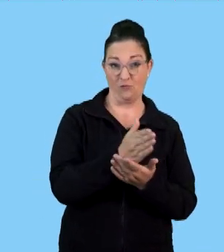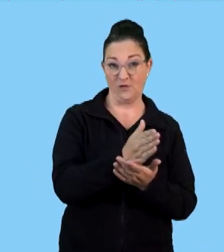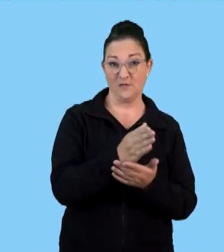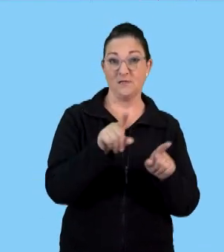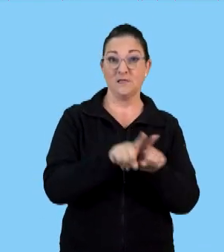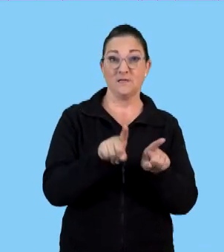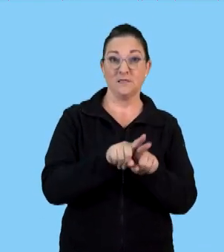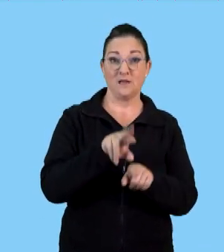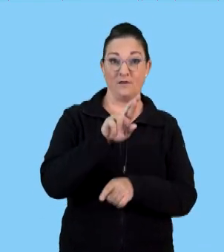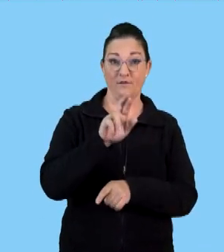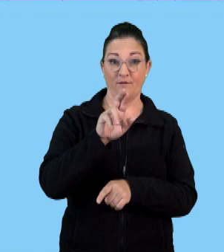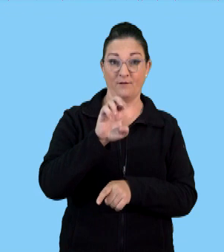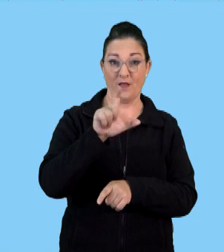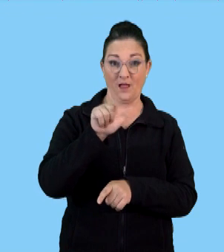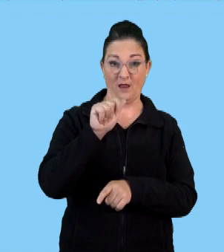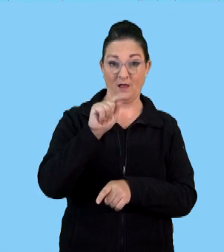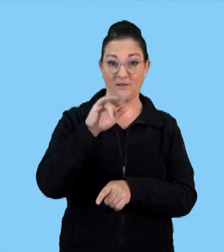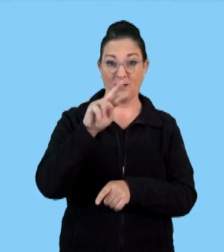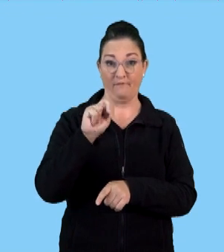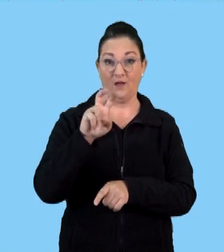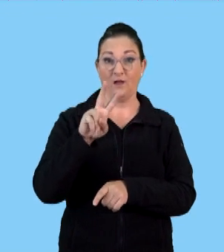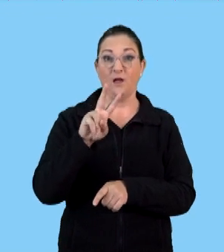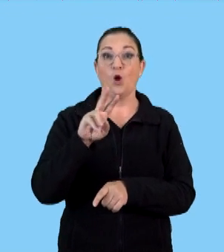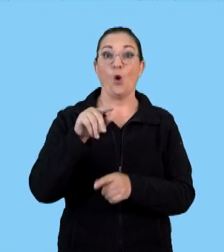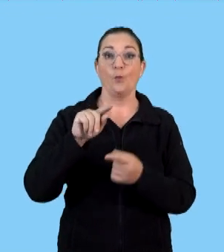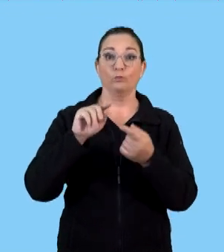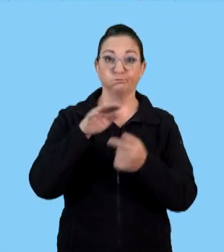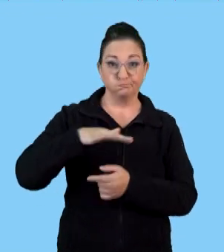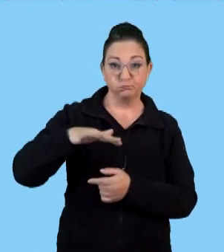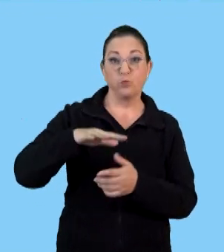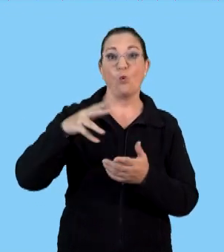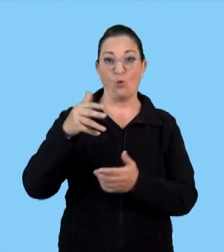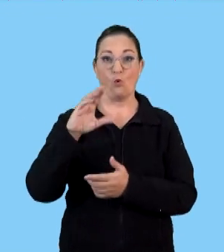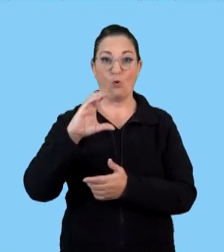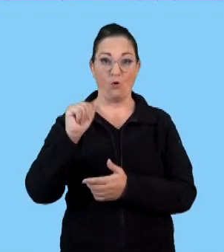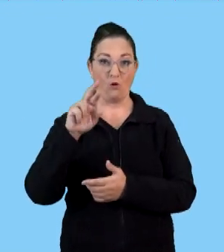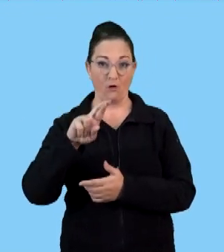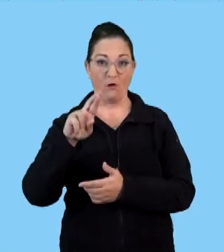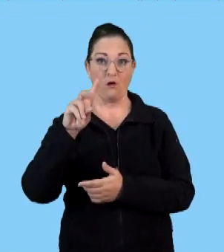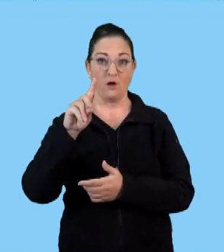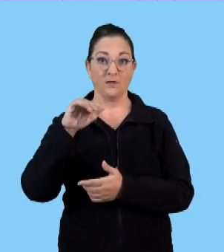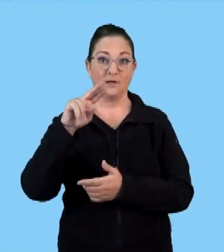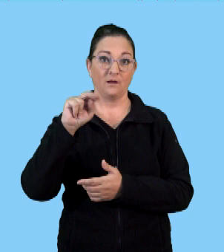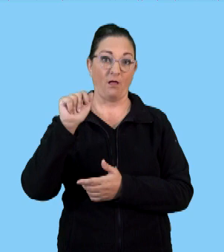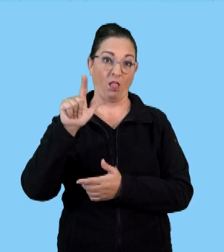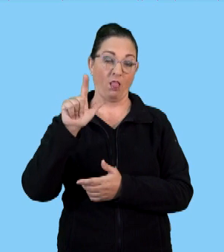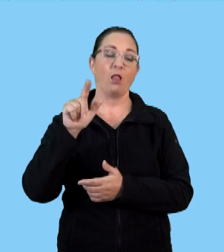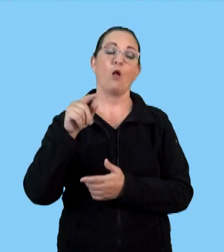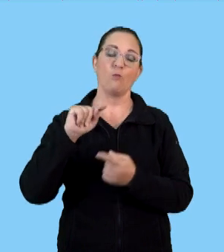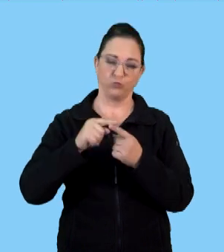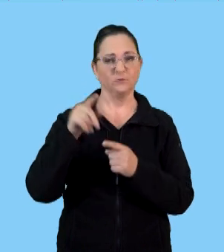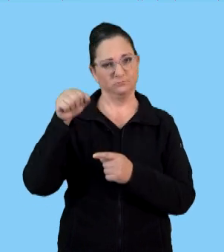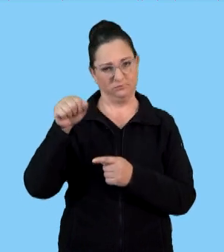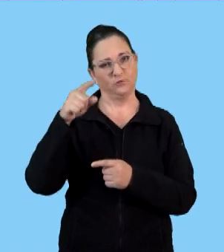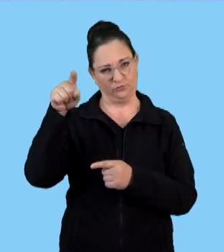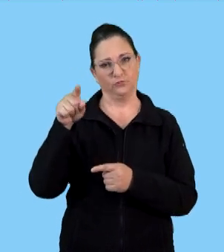position or cardinal points. I agree with you. So that is indeed also known as cardinal points. Okay,